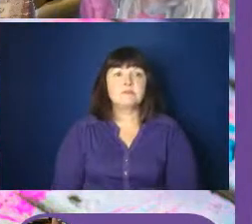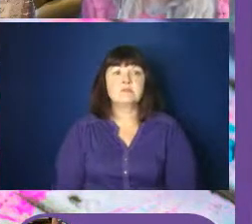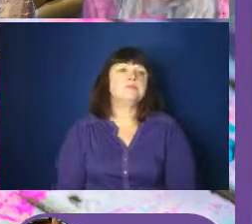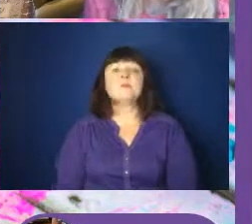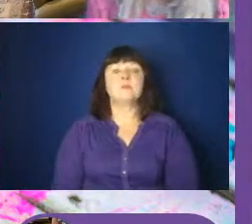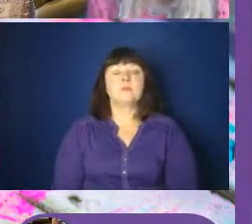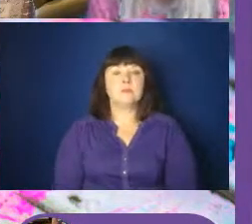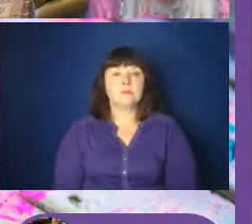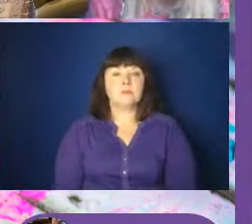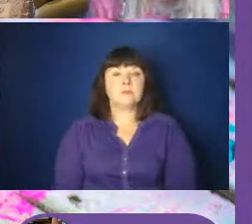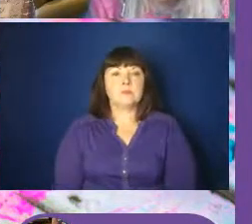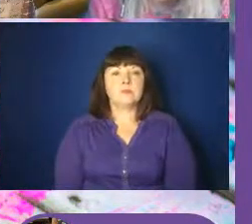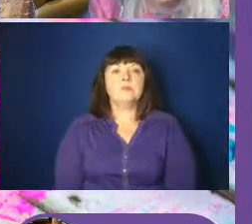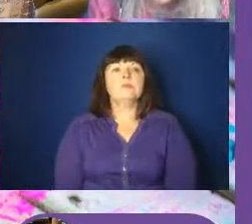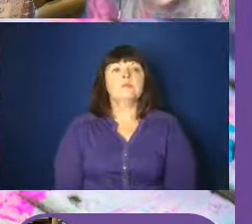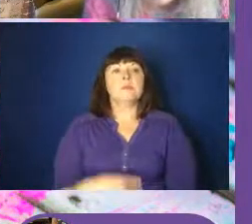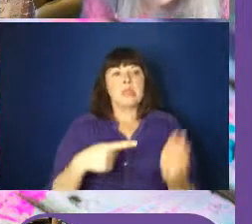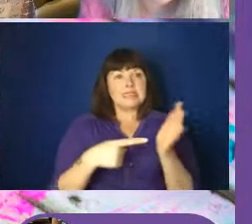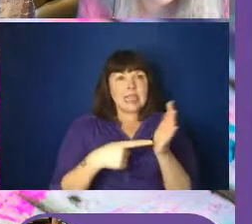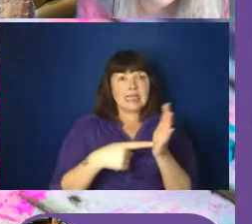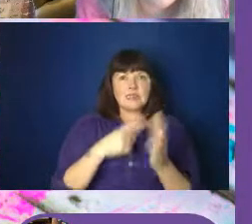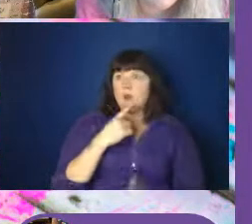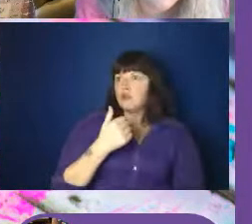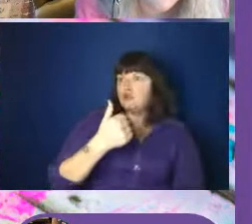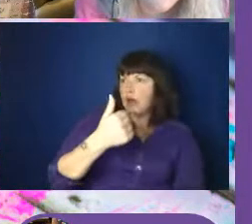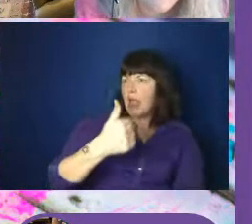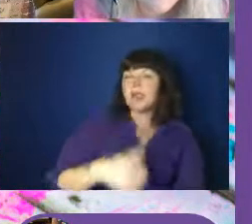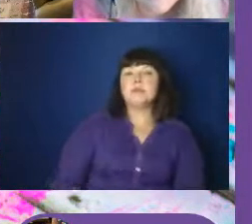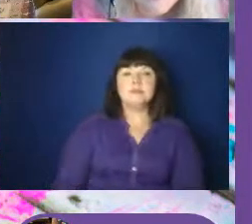awesome. Tess thinks it's great.